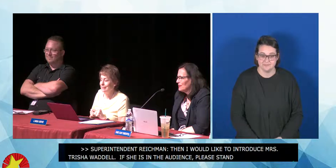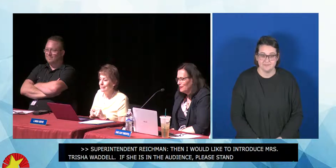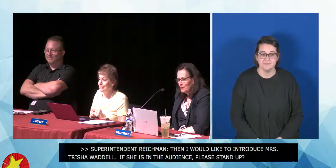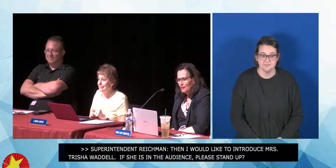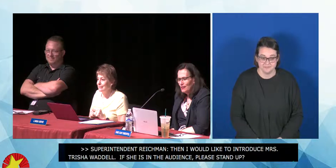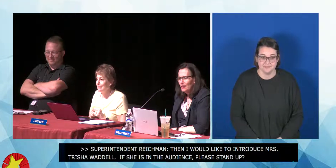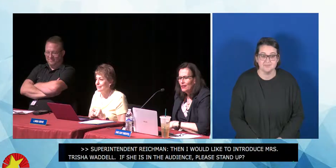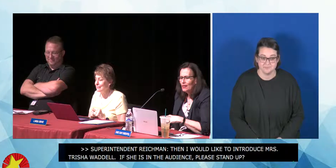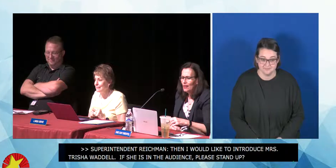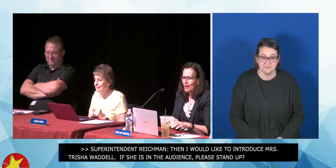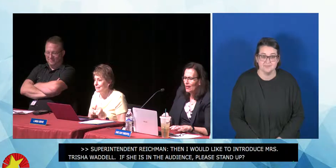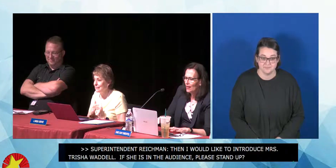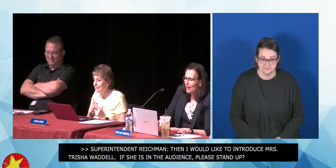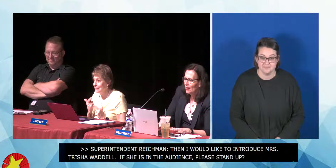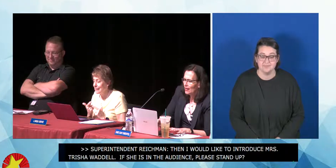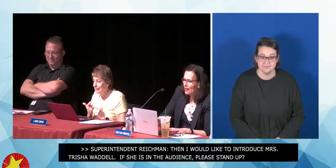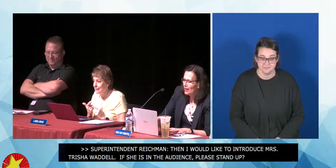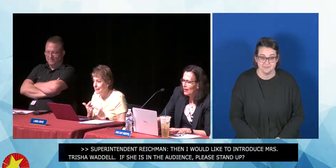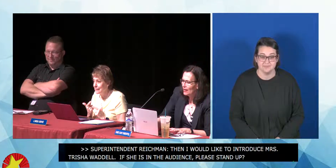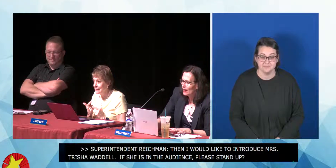Okay.